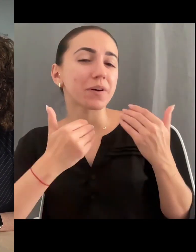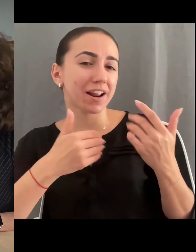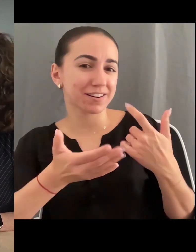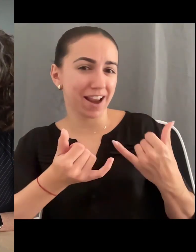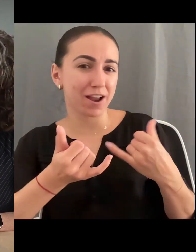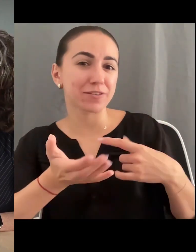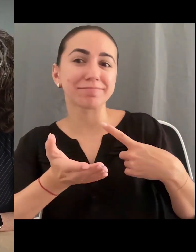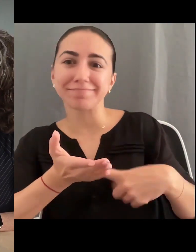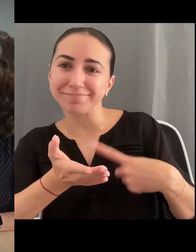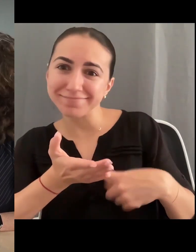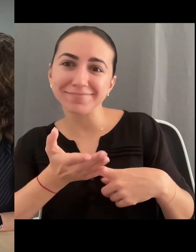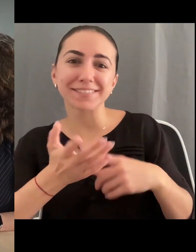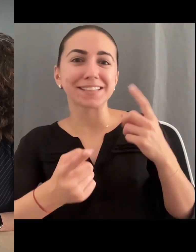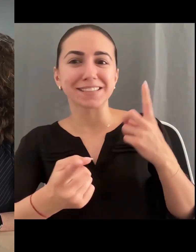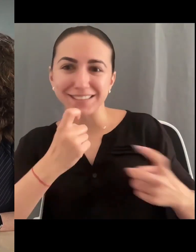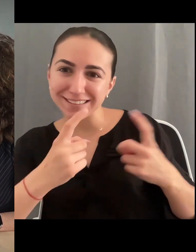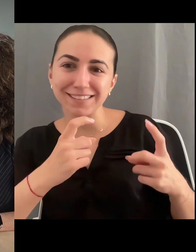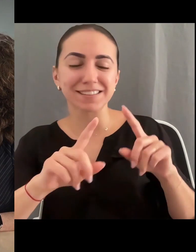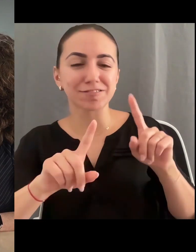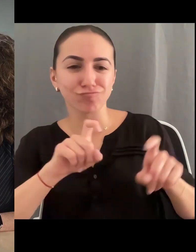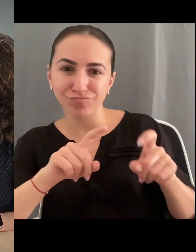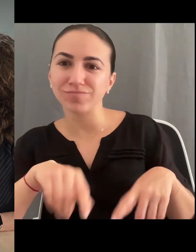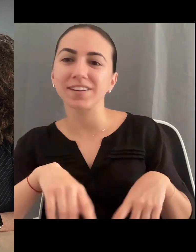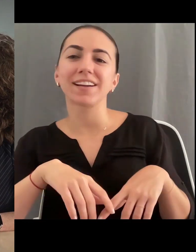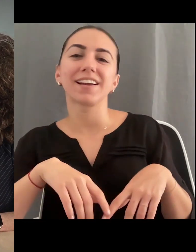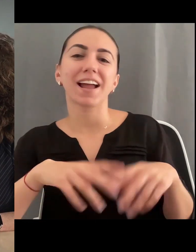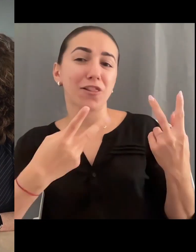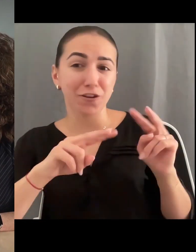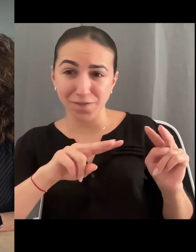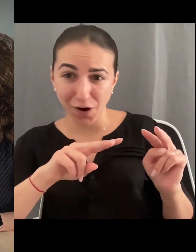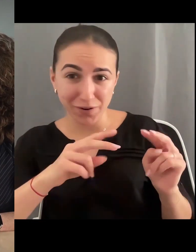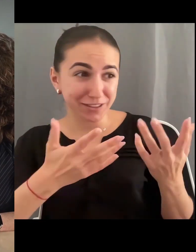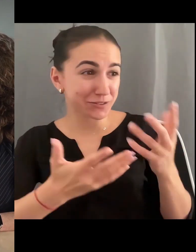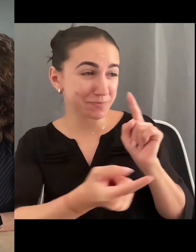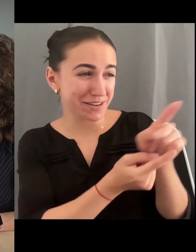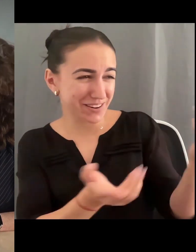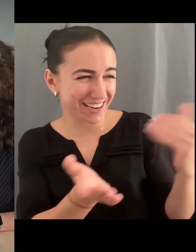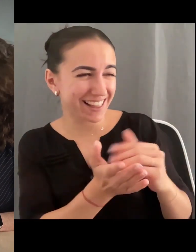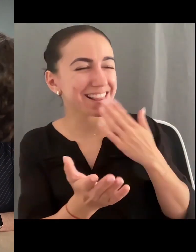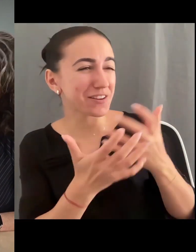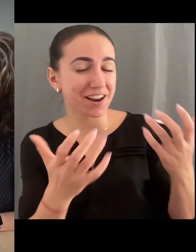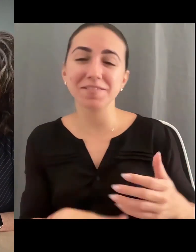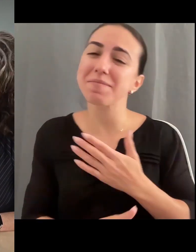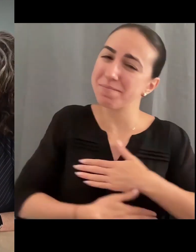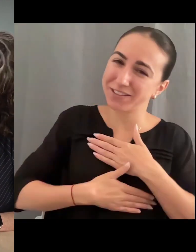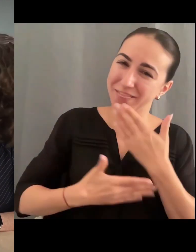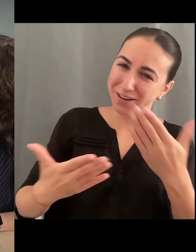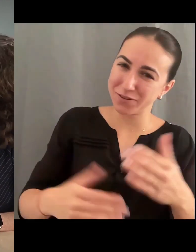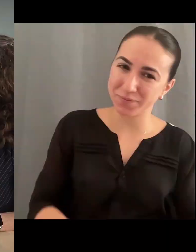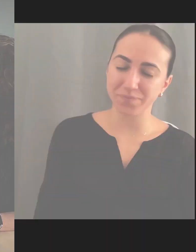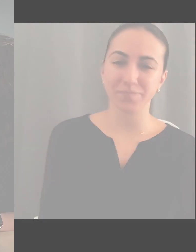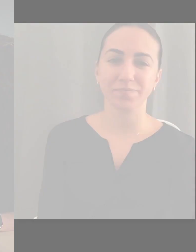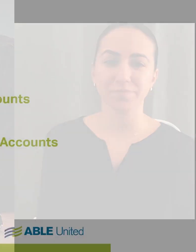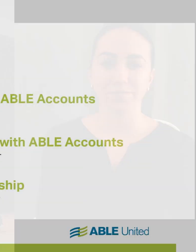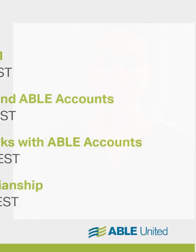time now going through people's questions and look forward to running into you again. So thank you, Elizabeth. My pleasure. Thank you.